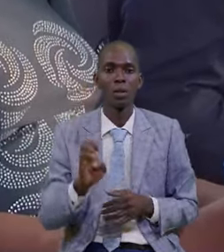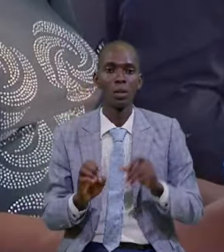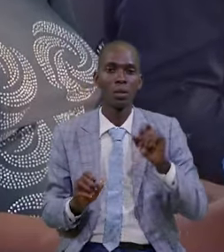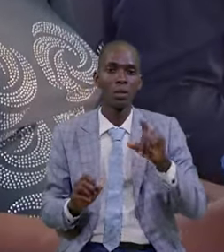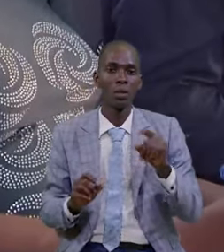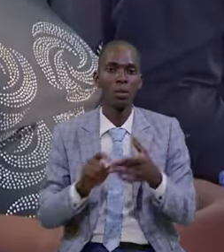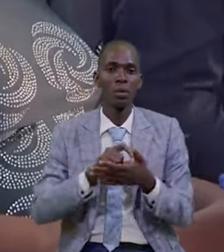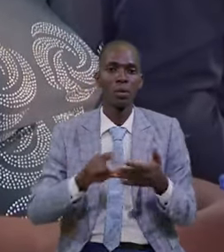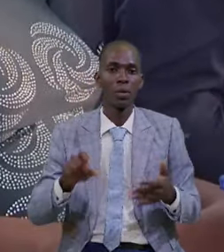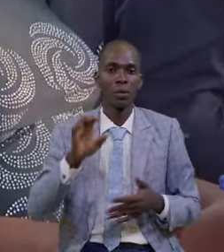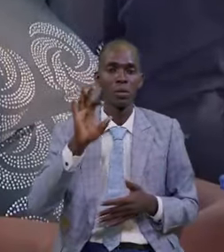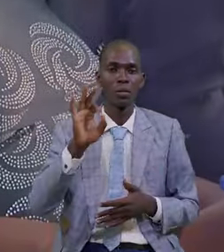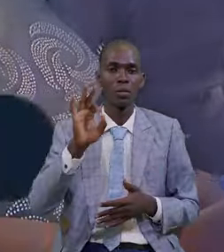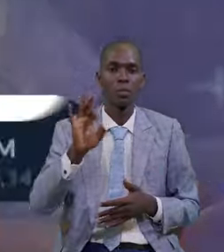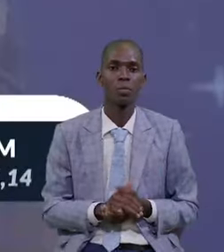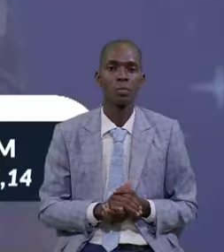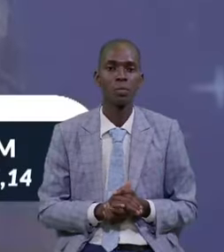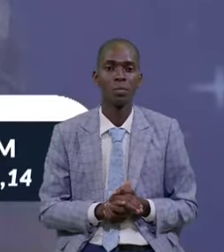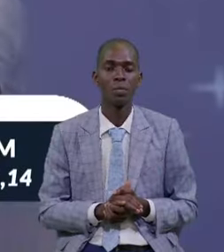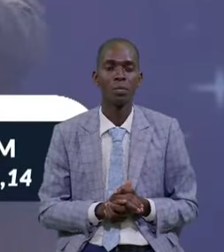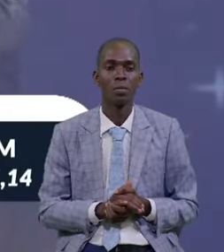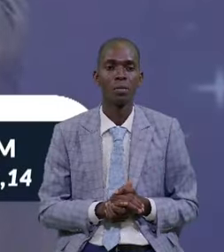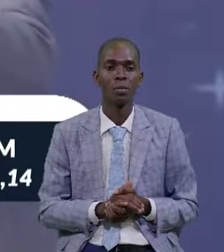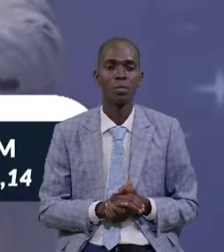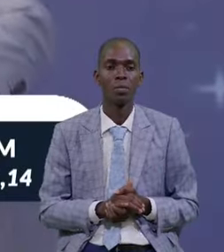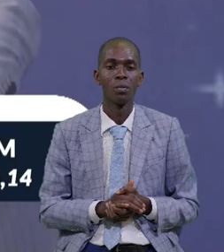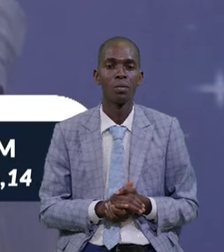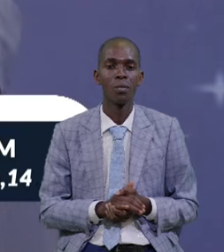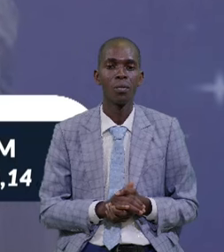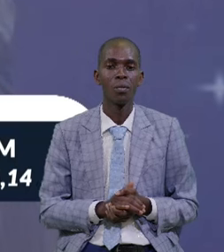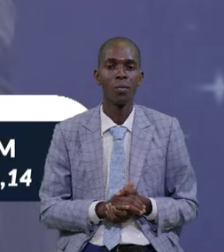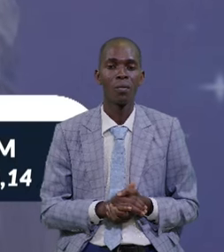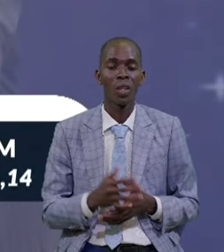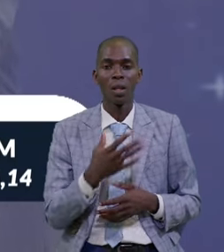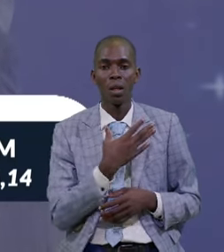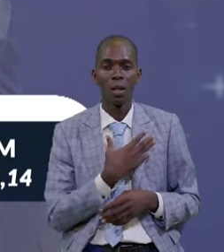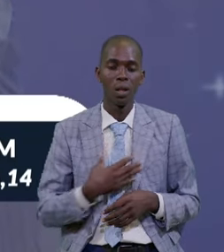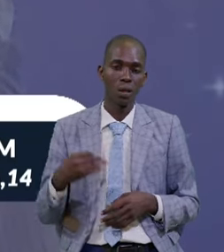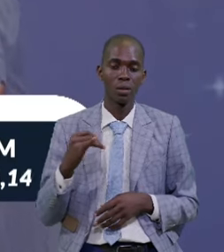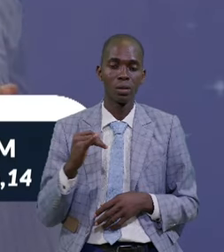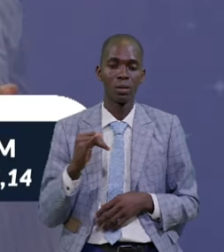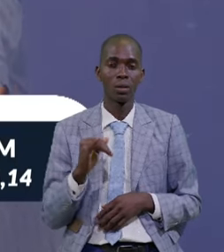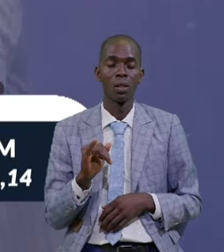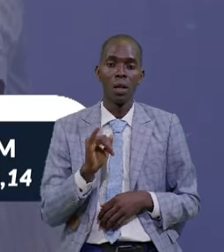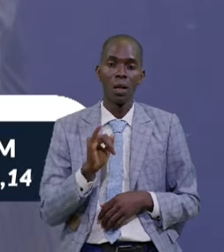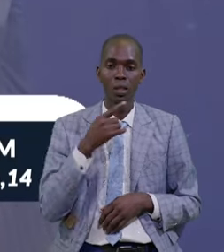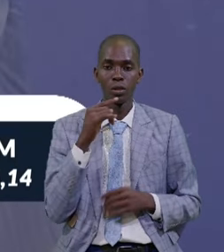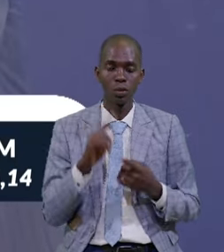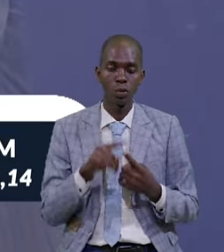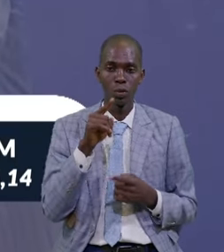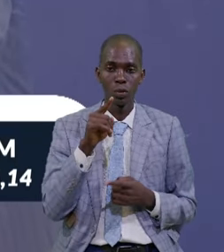11, reading from verse 9. "And I say unto you,